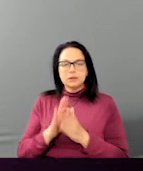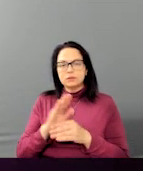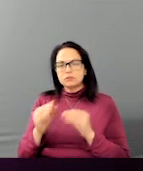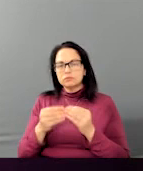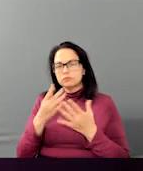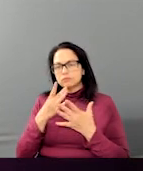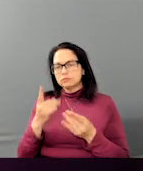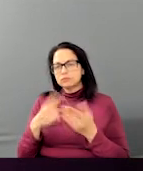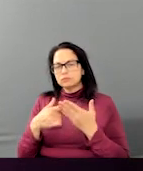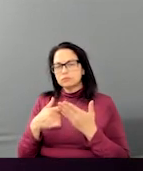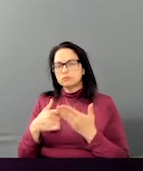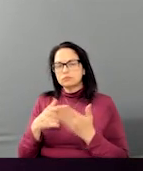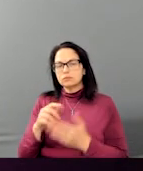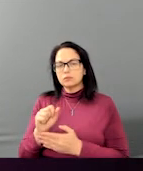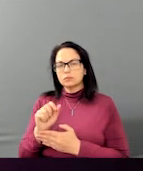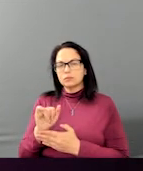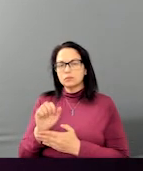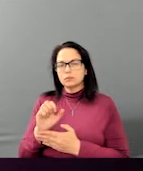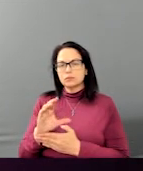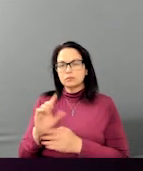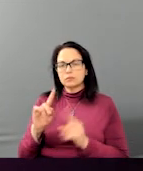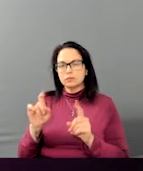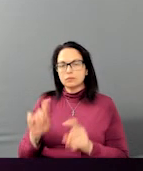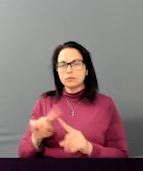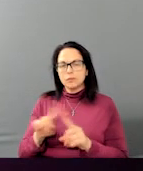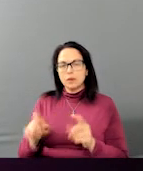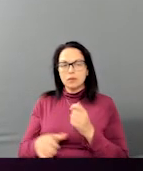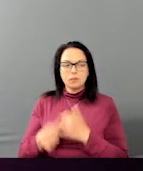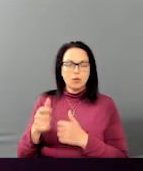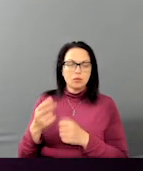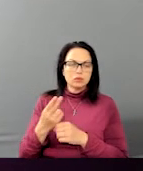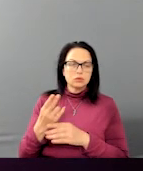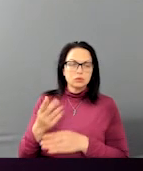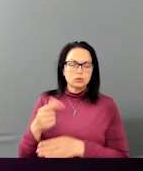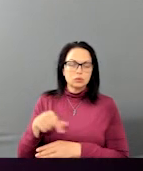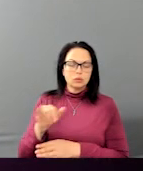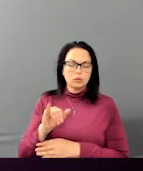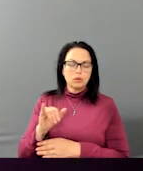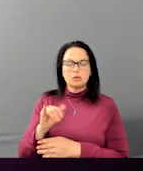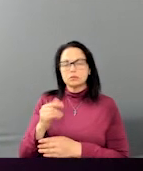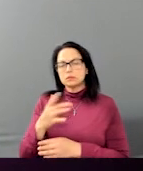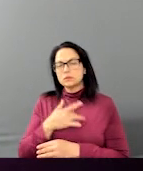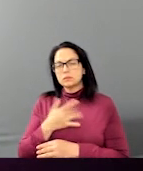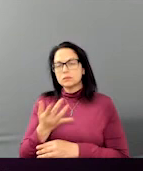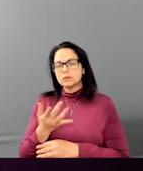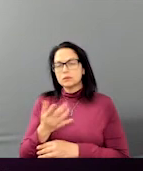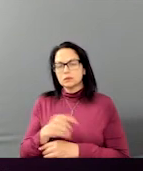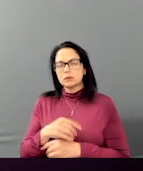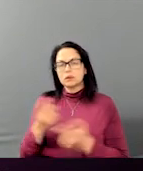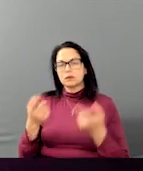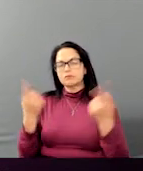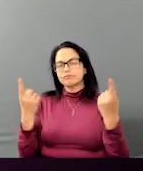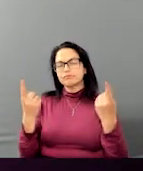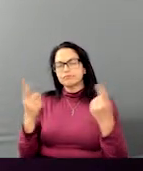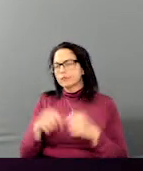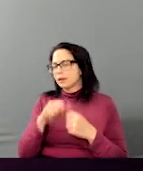about async. And to be honest, most of our UIs are asynchronous, so it's important for us to figure this part